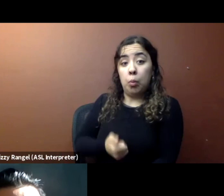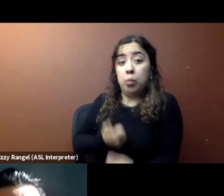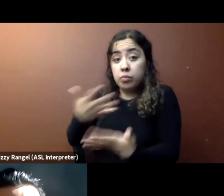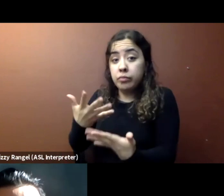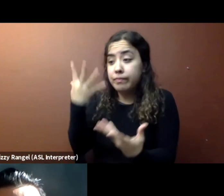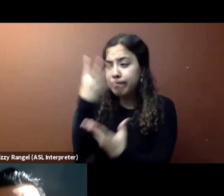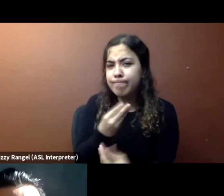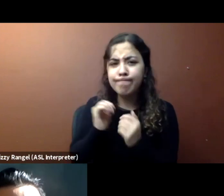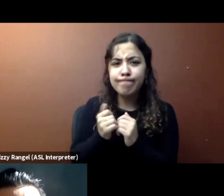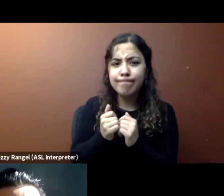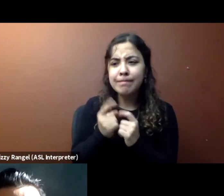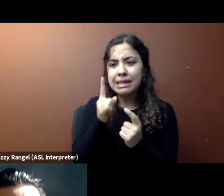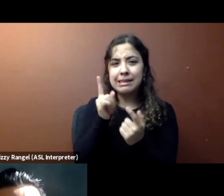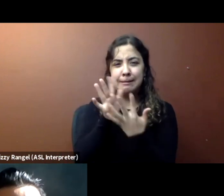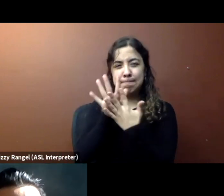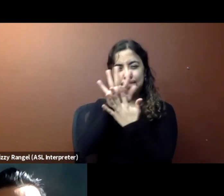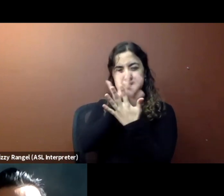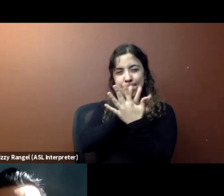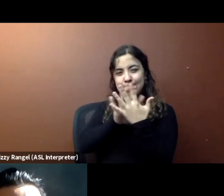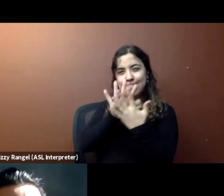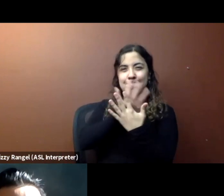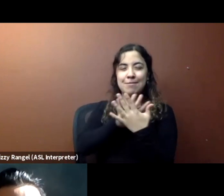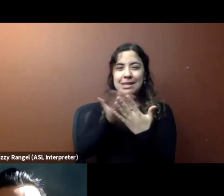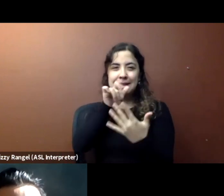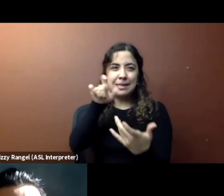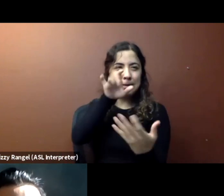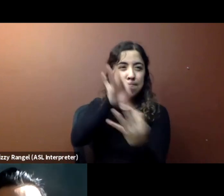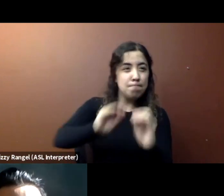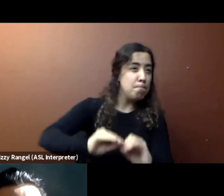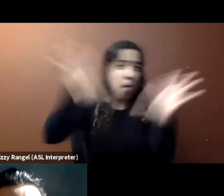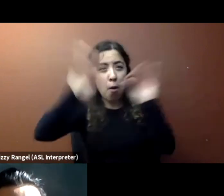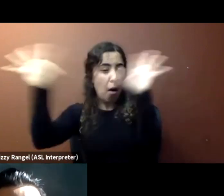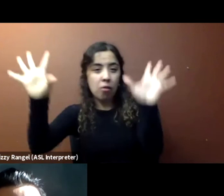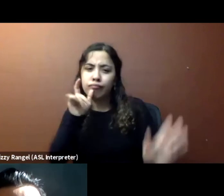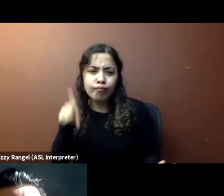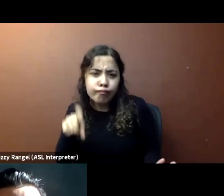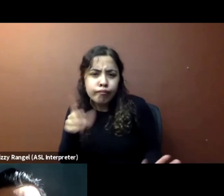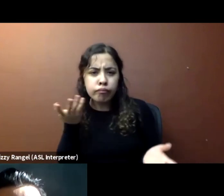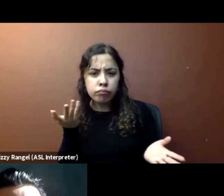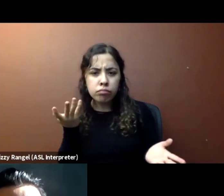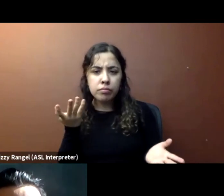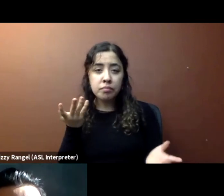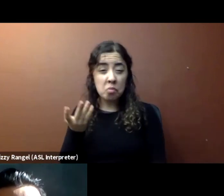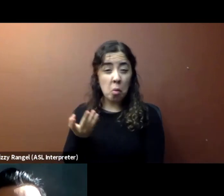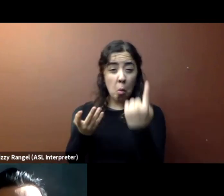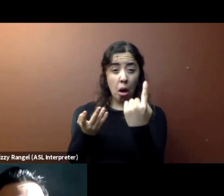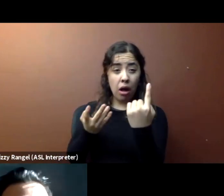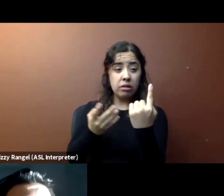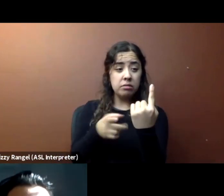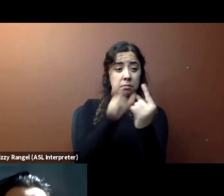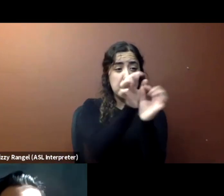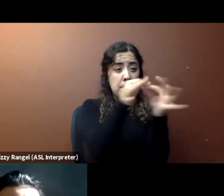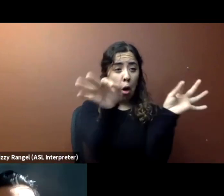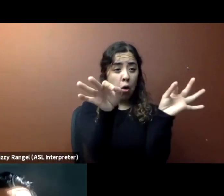and you don't have to understand everything. And there is not one single meaning that